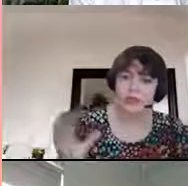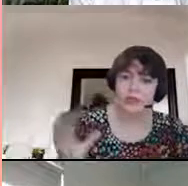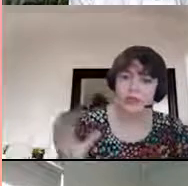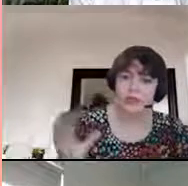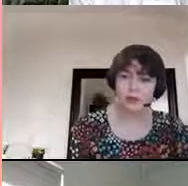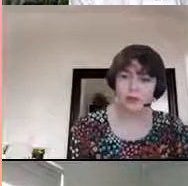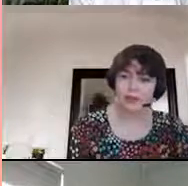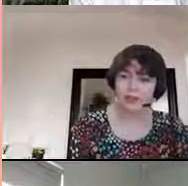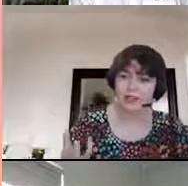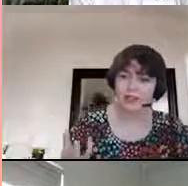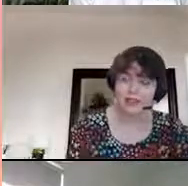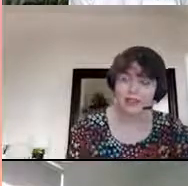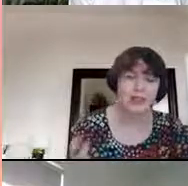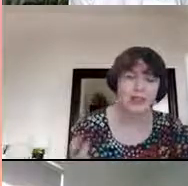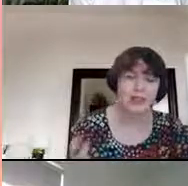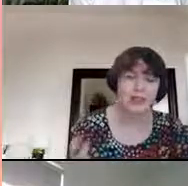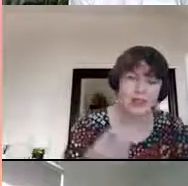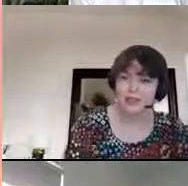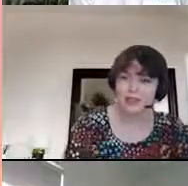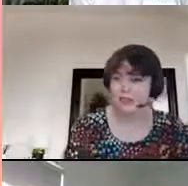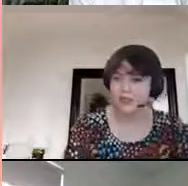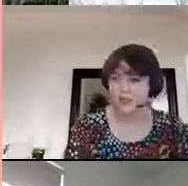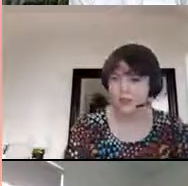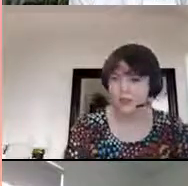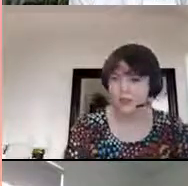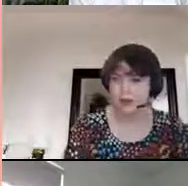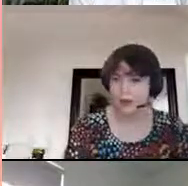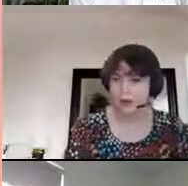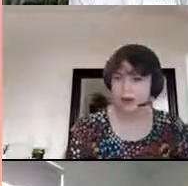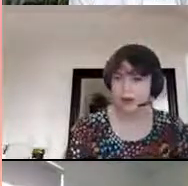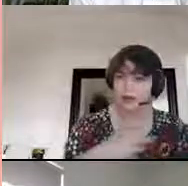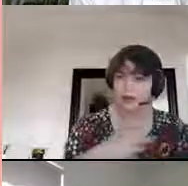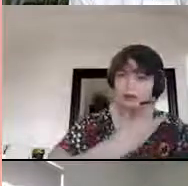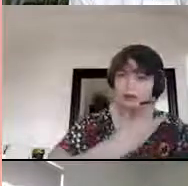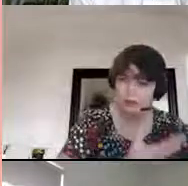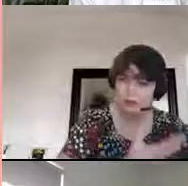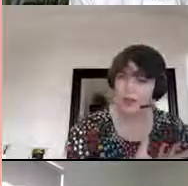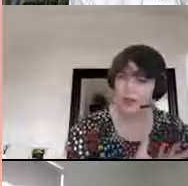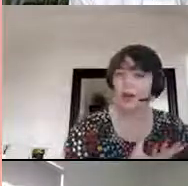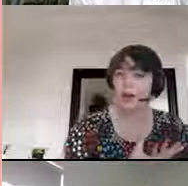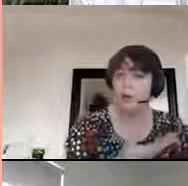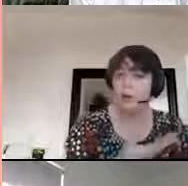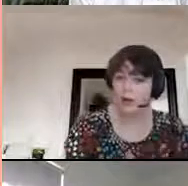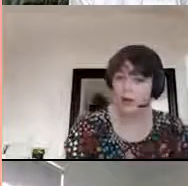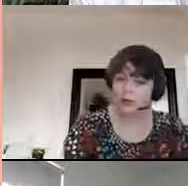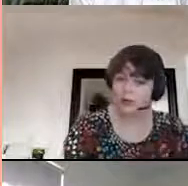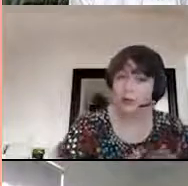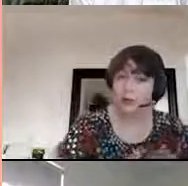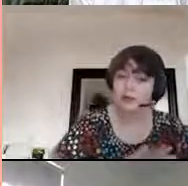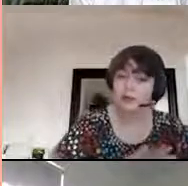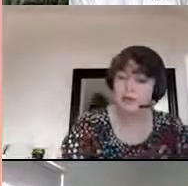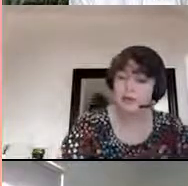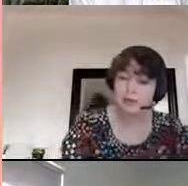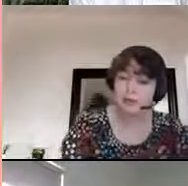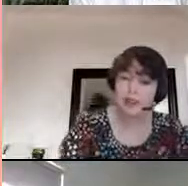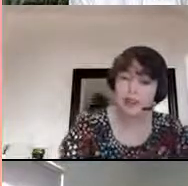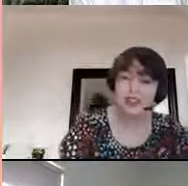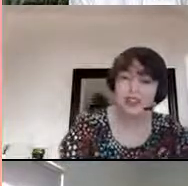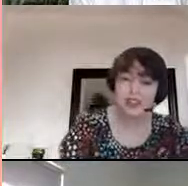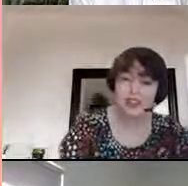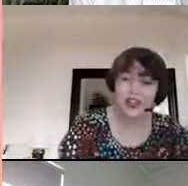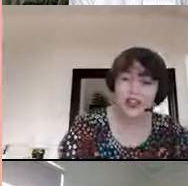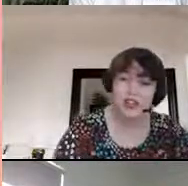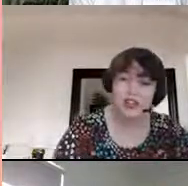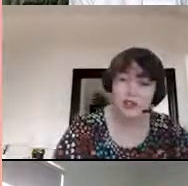of criteria that we have to consider, our agency will have the power to offer either a trial waiver, a waiver of a rule within